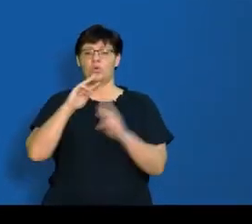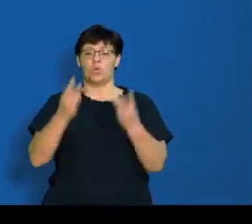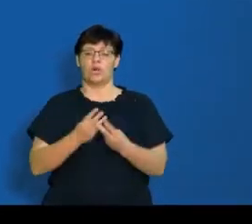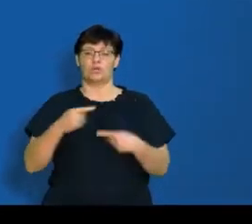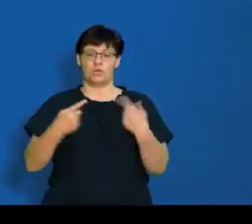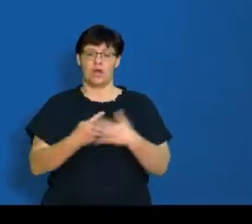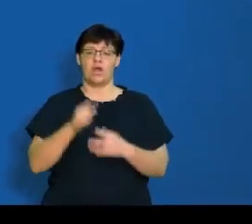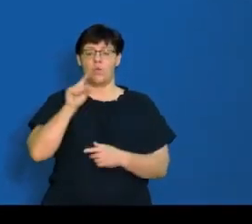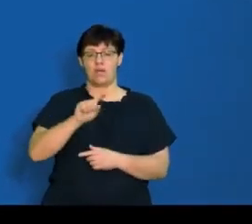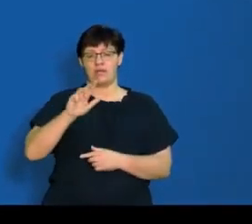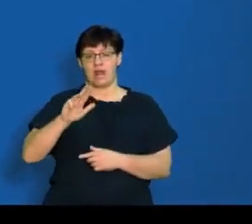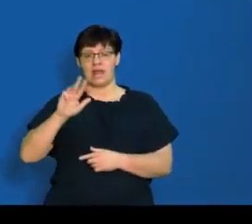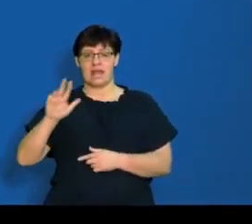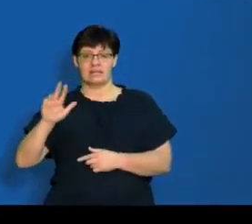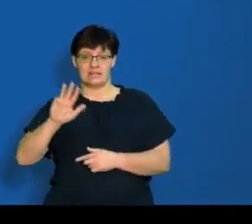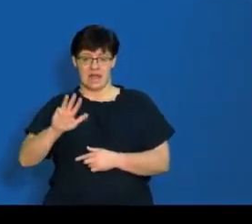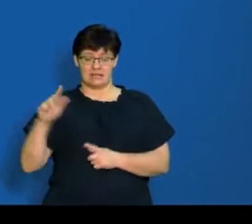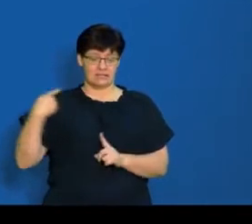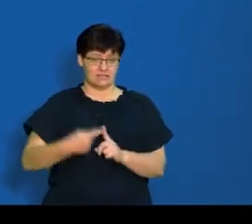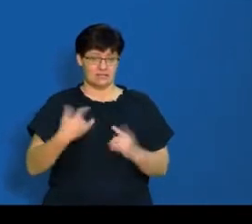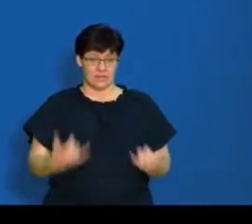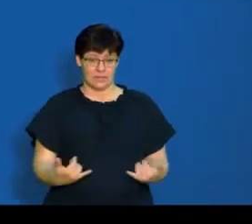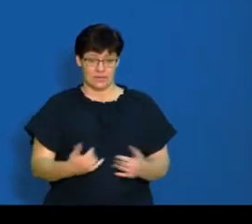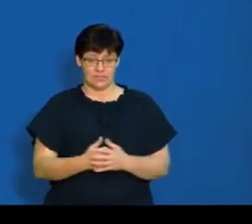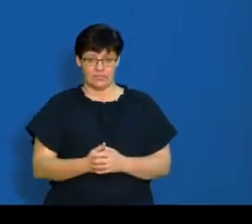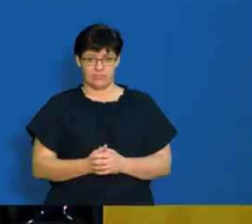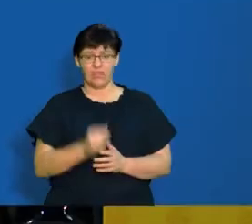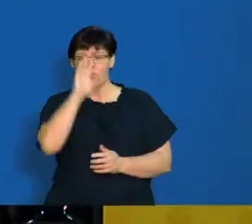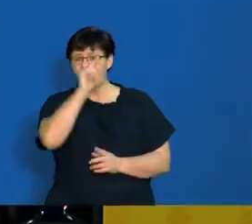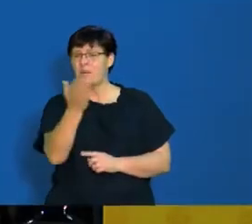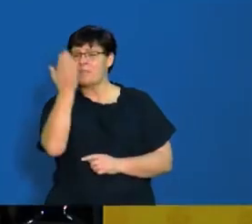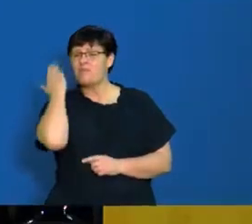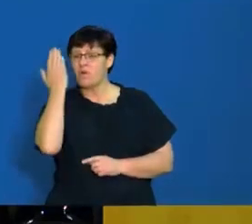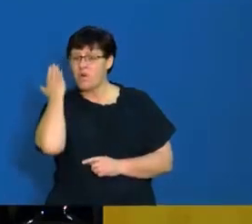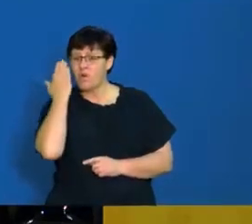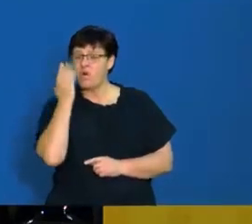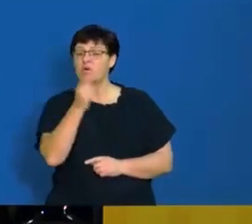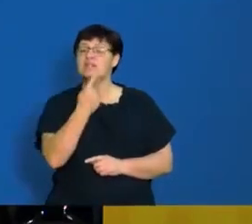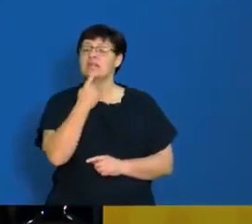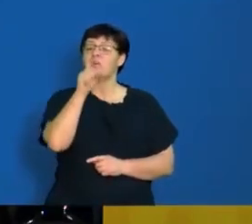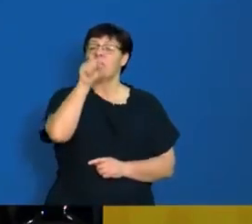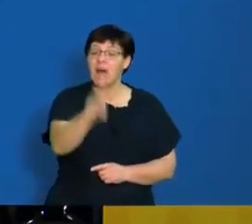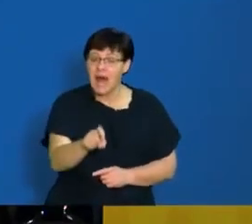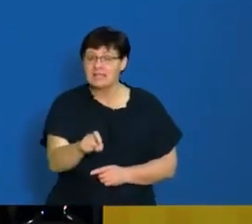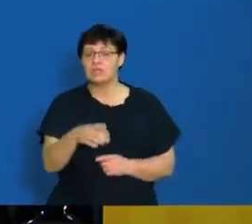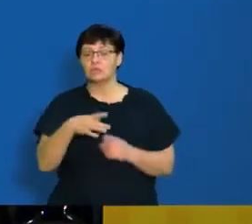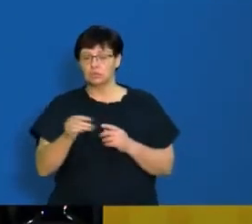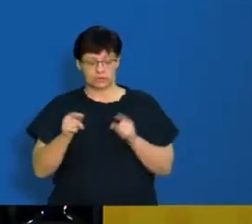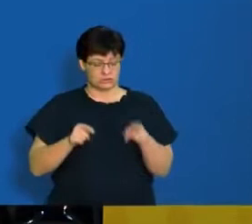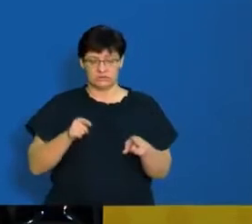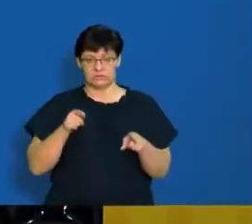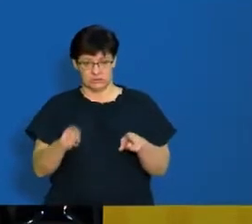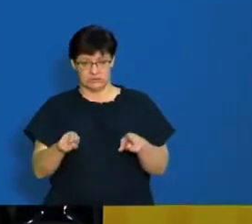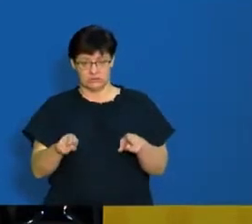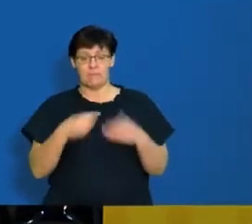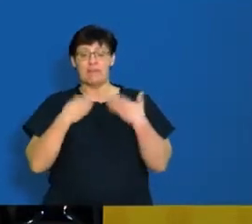of 1989 to the present. Now guys, remember earlier I told you that you have to choose a section that you